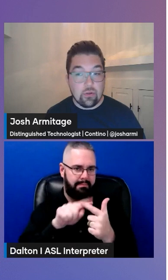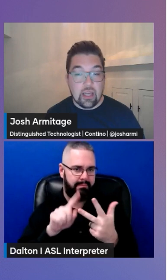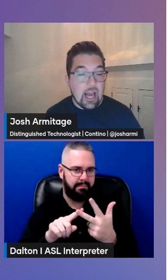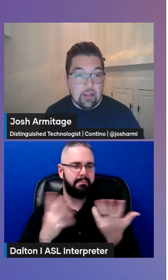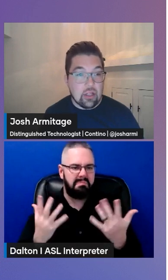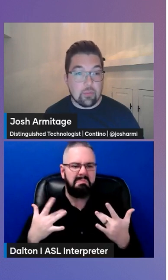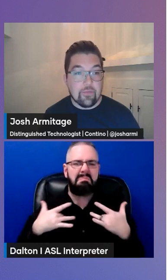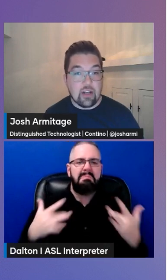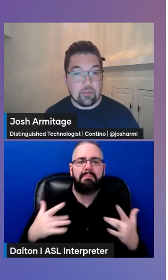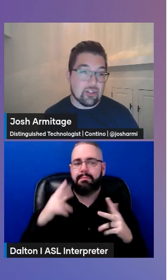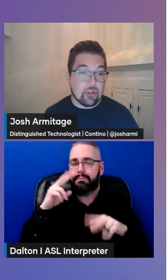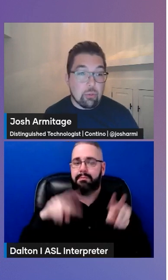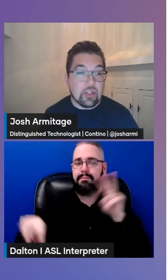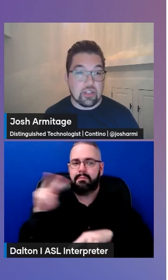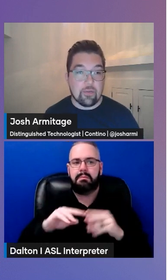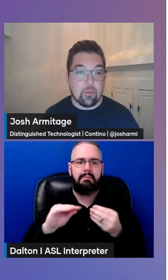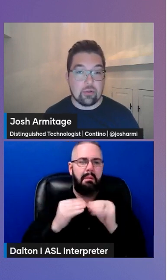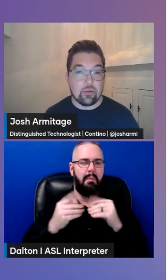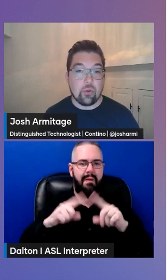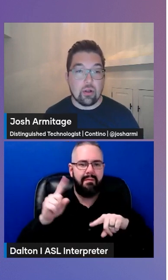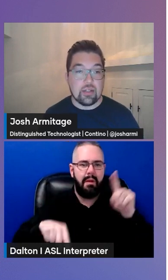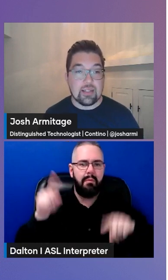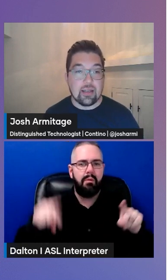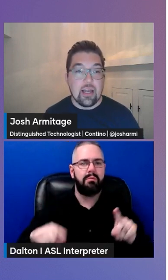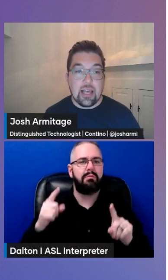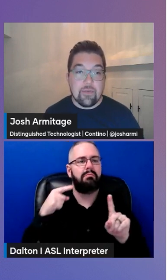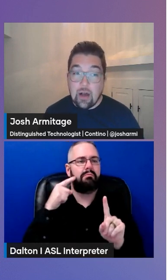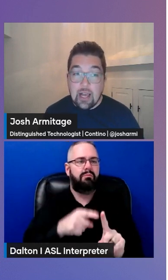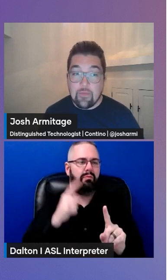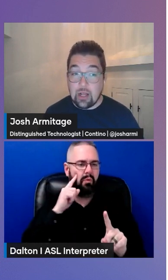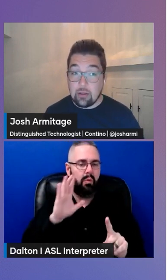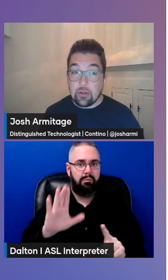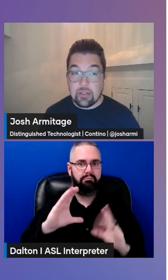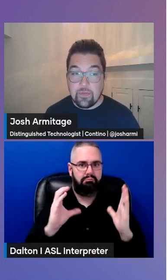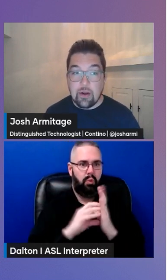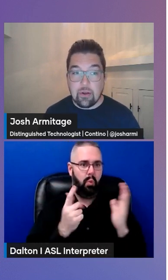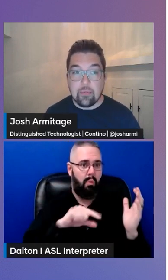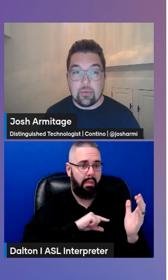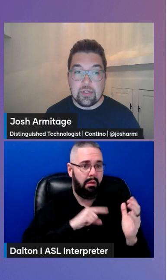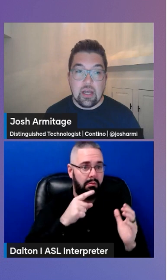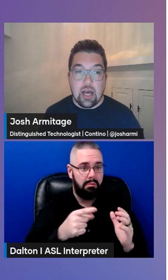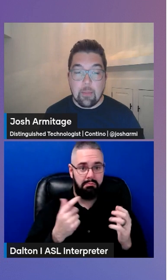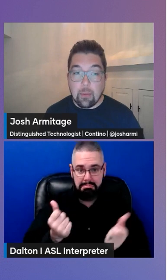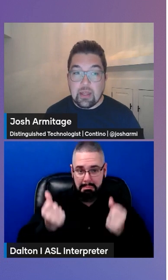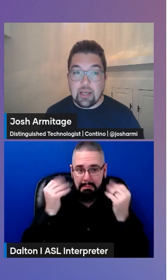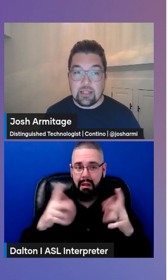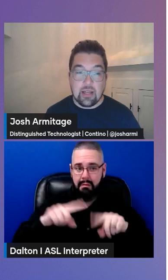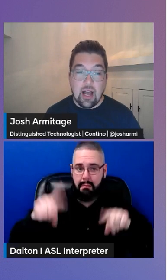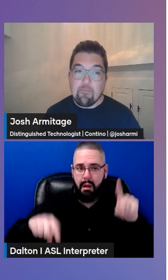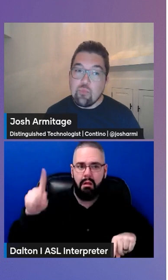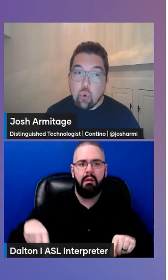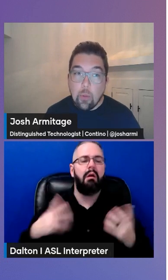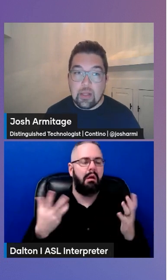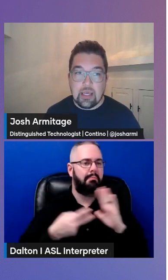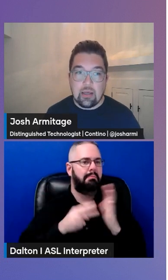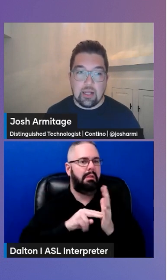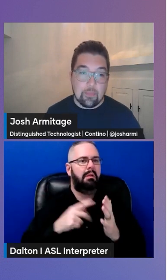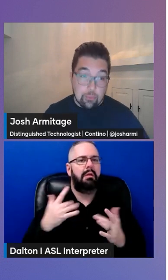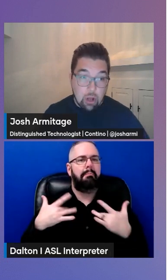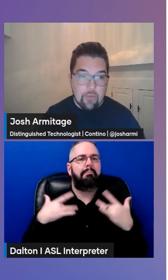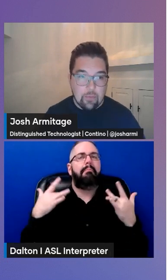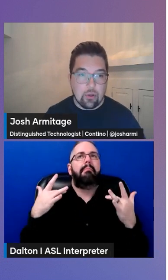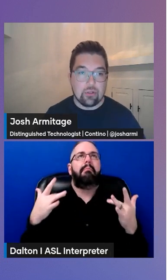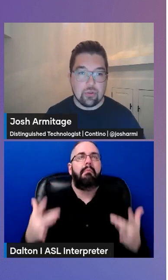often look at the number of variables as a heuristic for module quality. If I have a lot of variables, I probably think it's normally